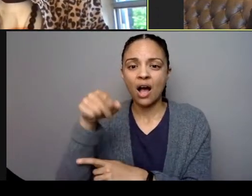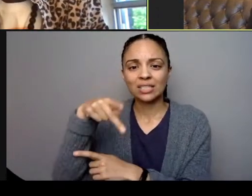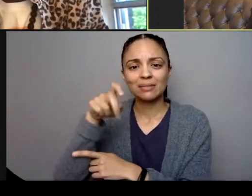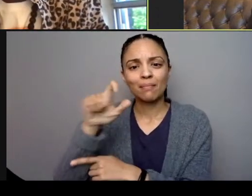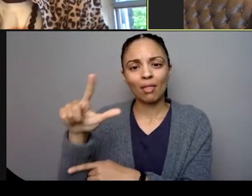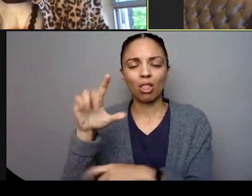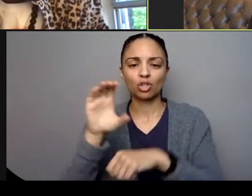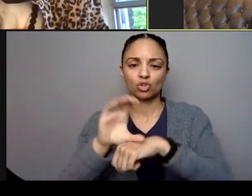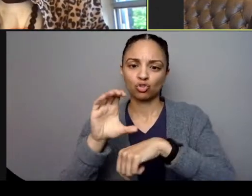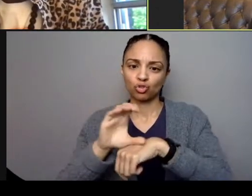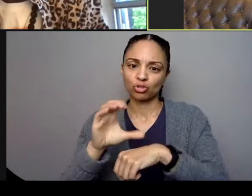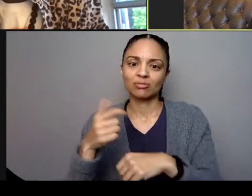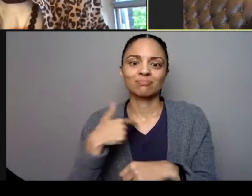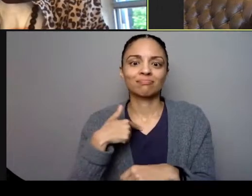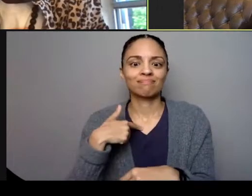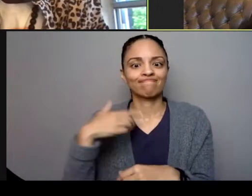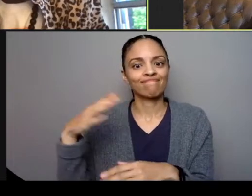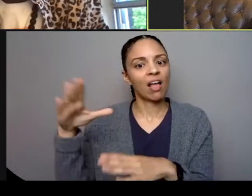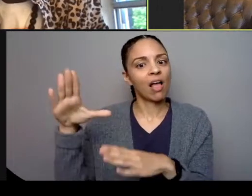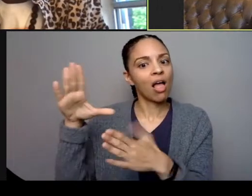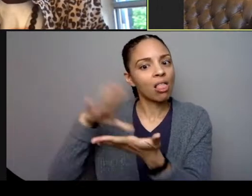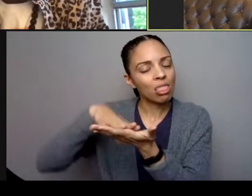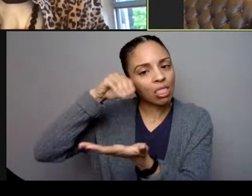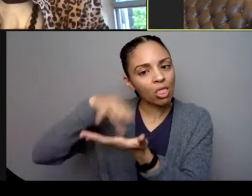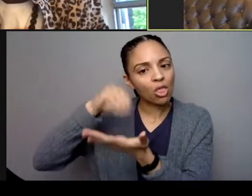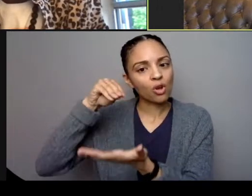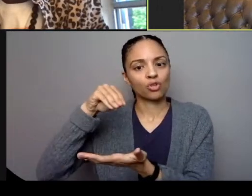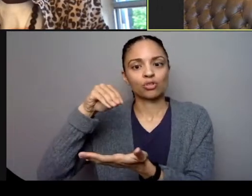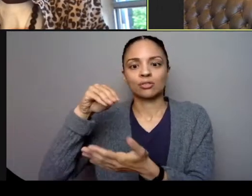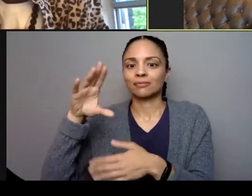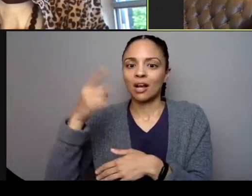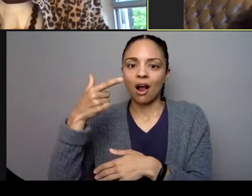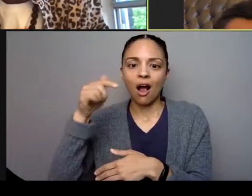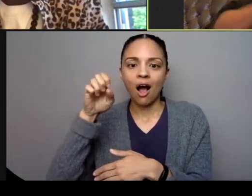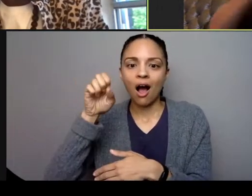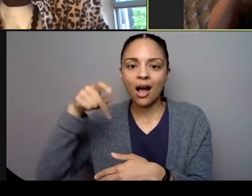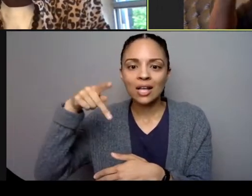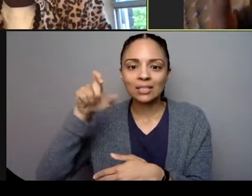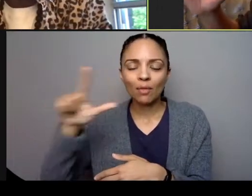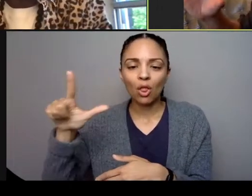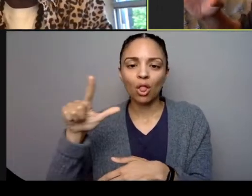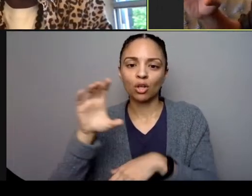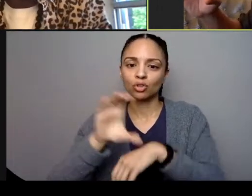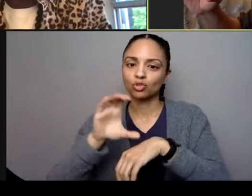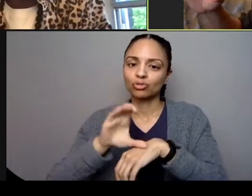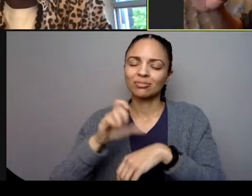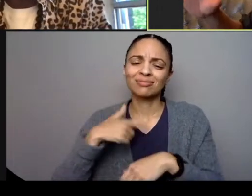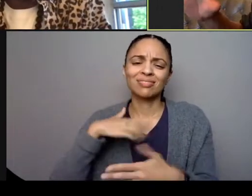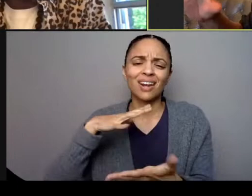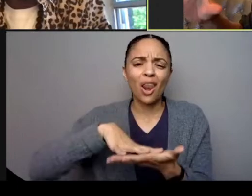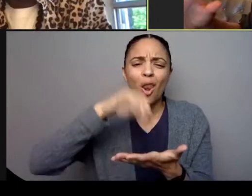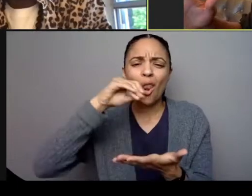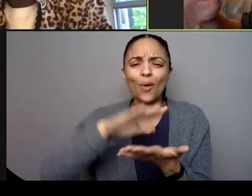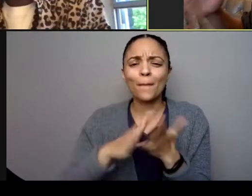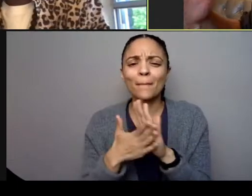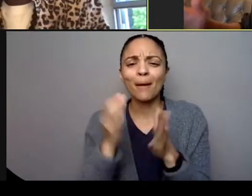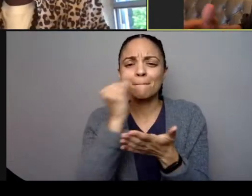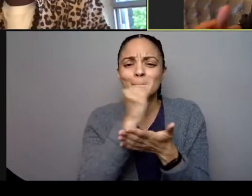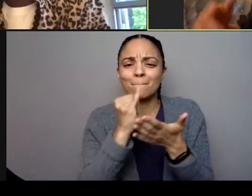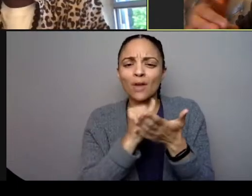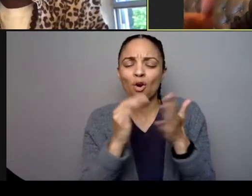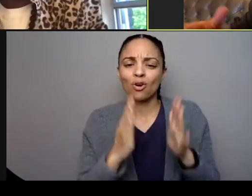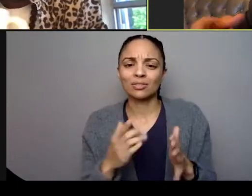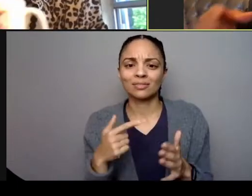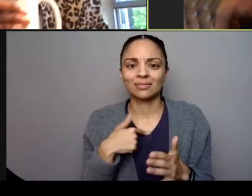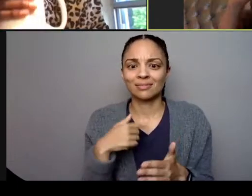spirituality, but it also let me be, and that was the first place I got to be an artist. And I see other great artists around me that spoke truth in